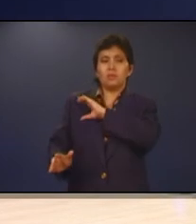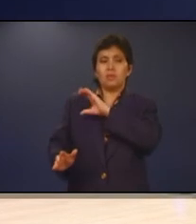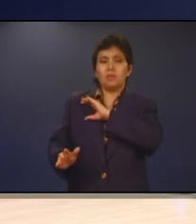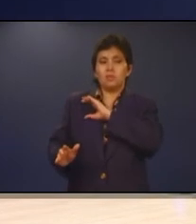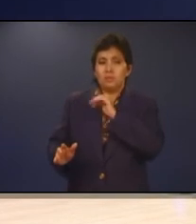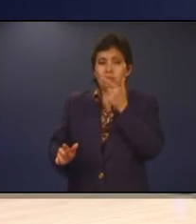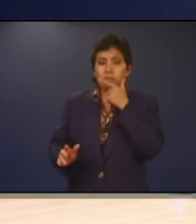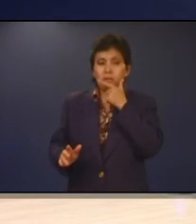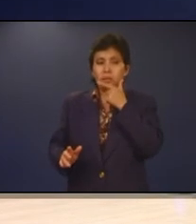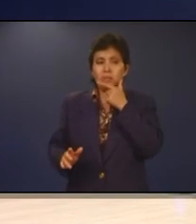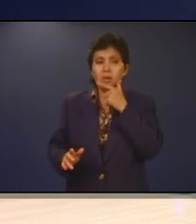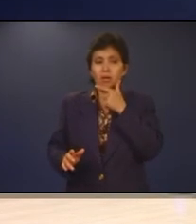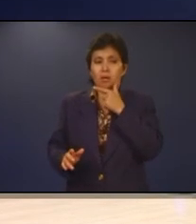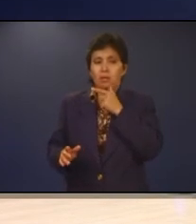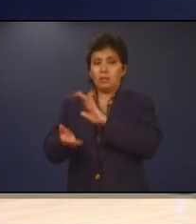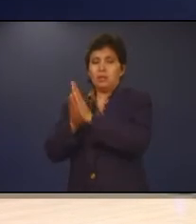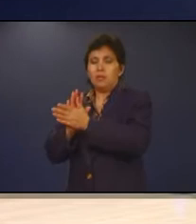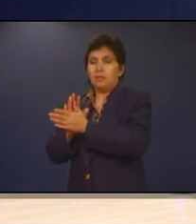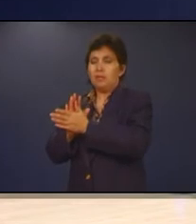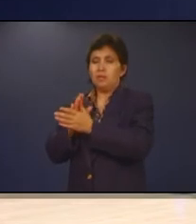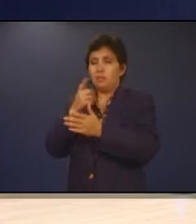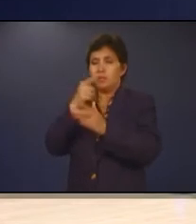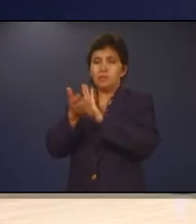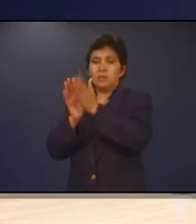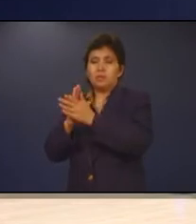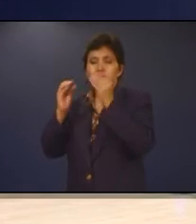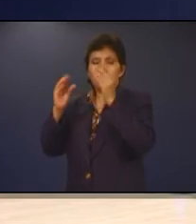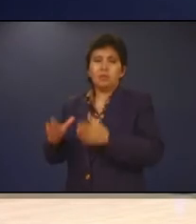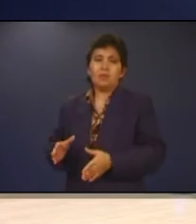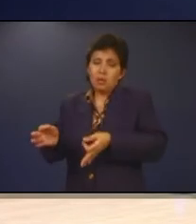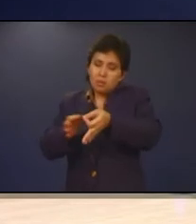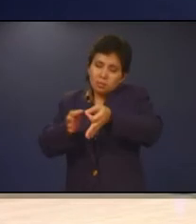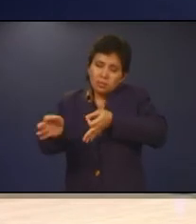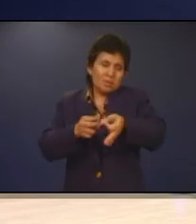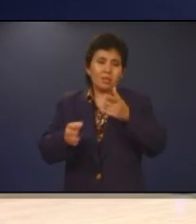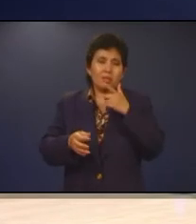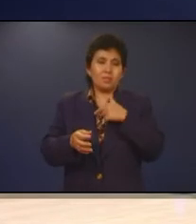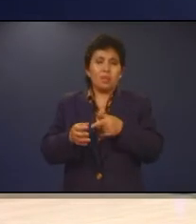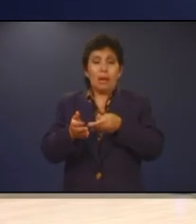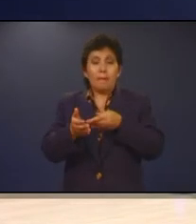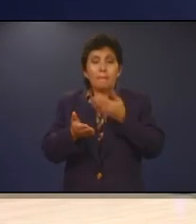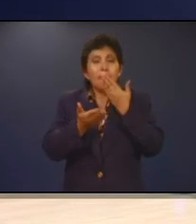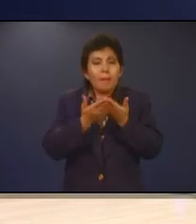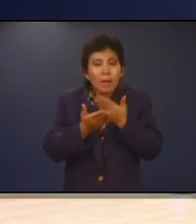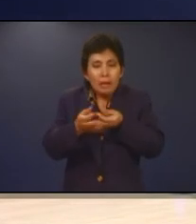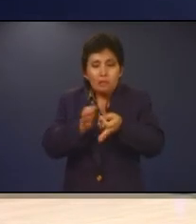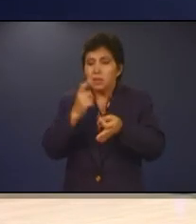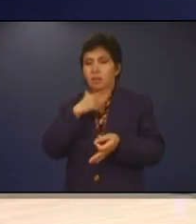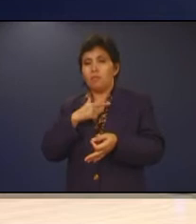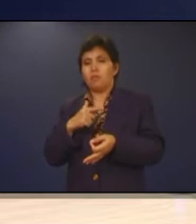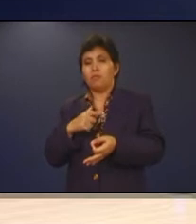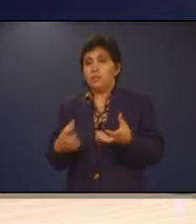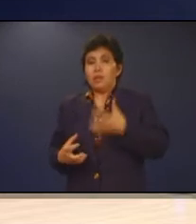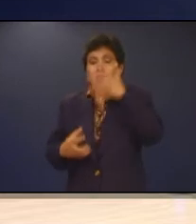you ought to behave fairly, or teacher, you ought to explain things nicely,